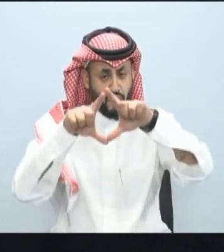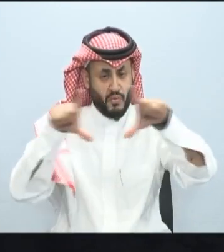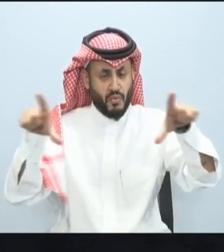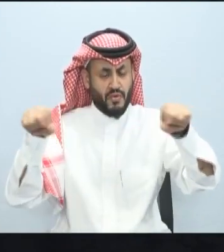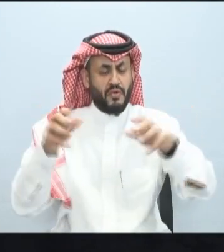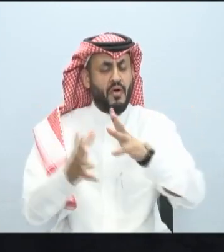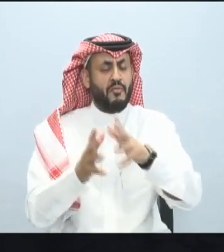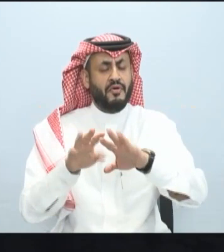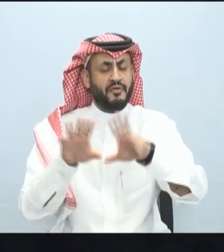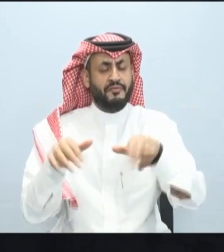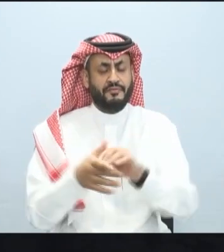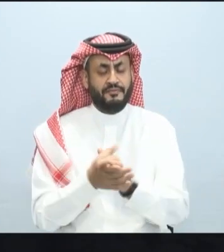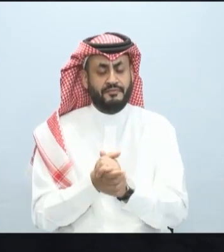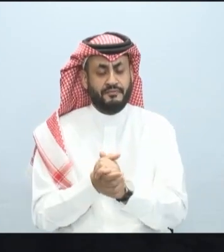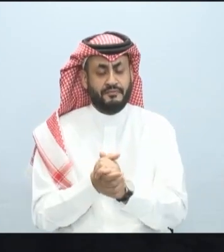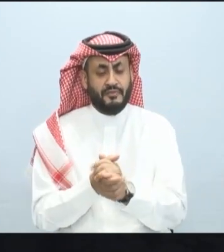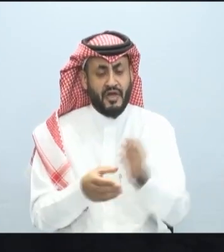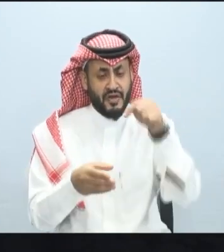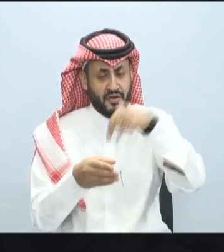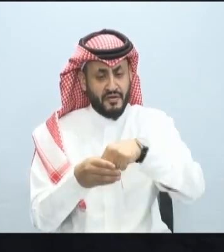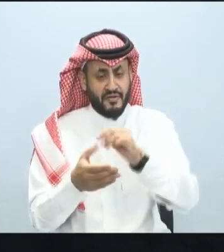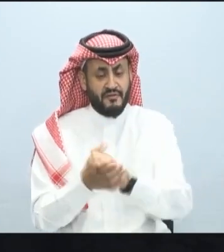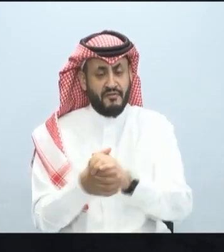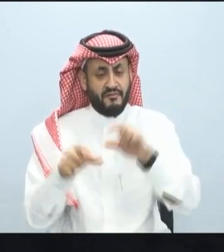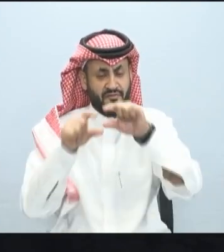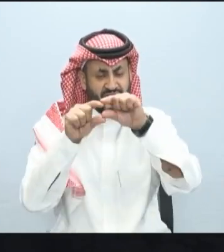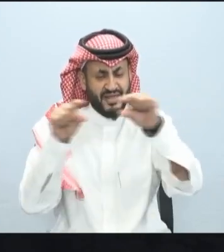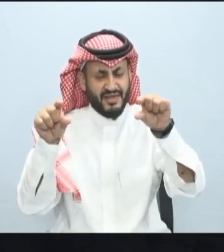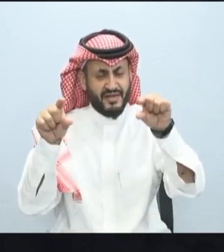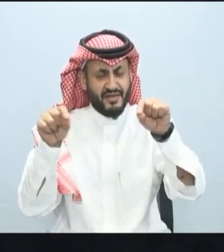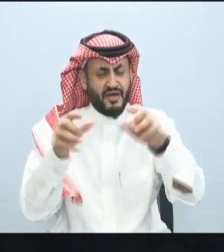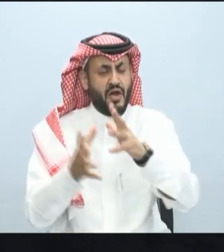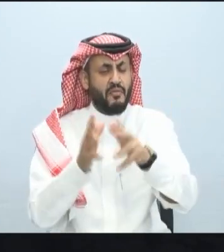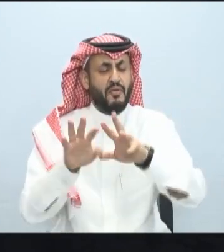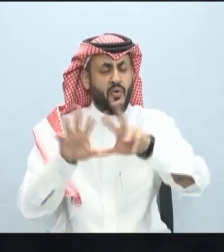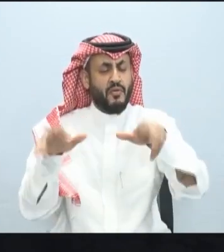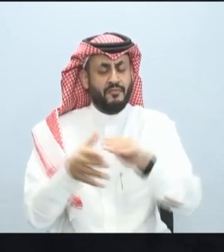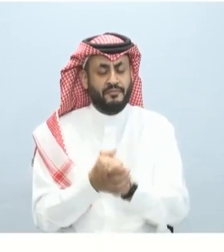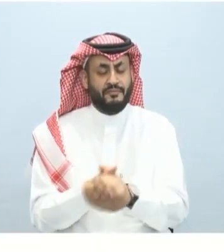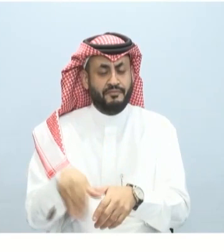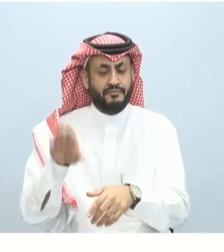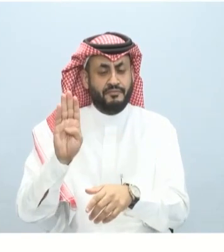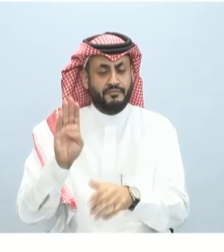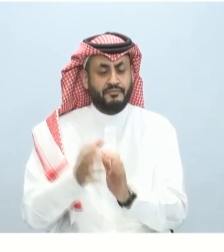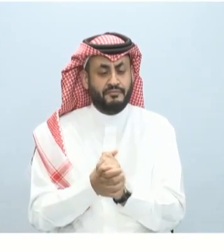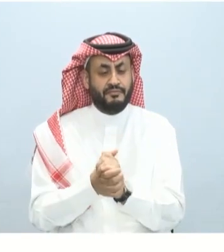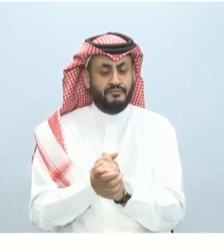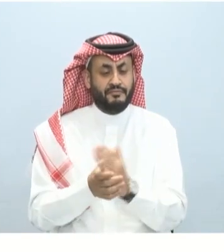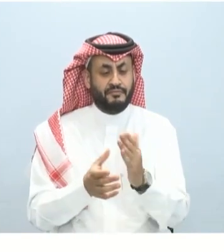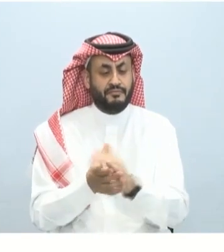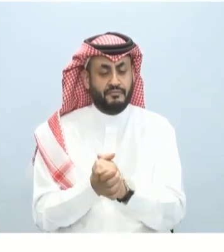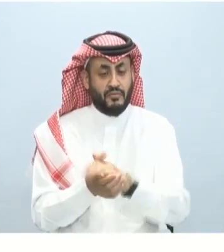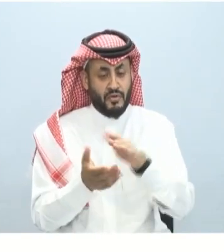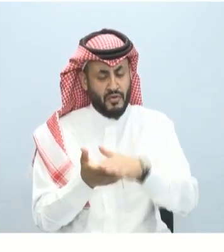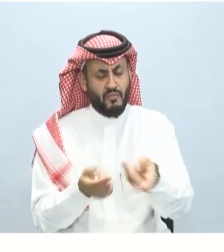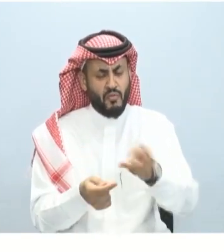complete paragraph, and within the introduction, there is a thesis statement. B, a longer